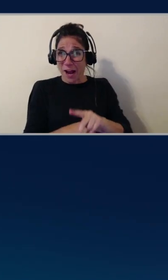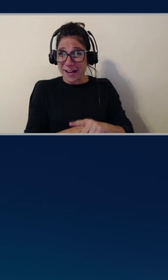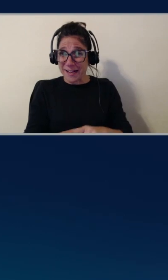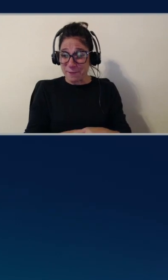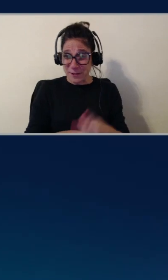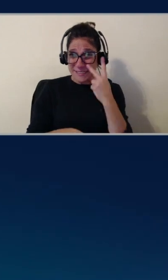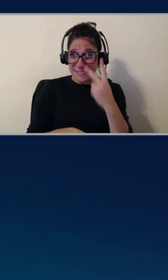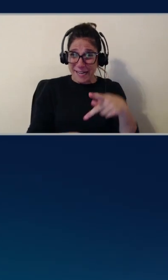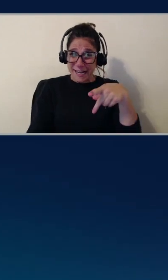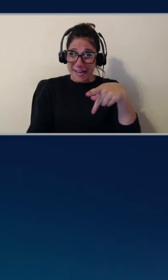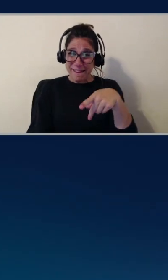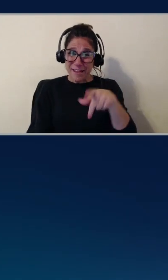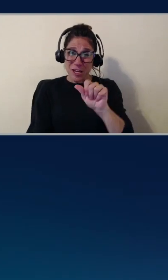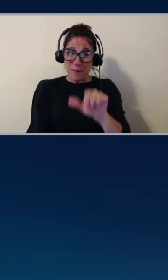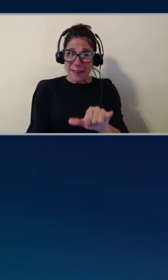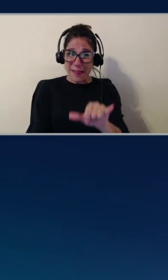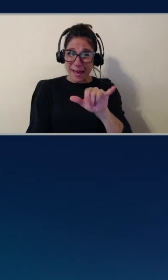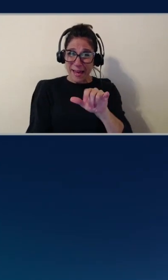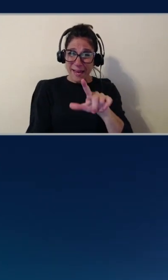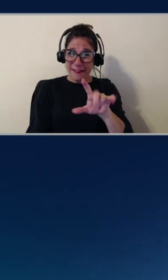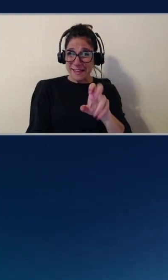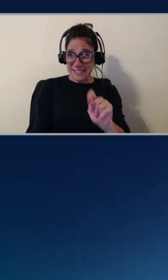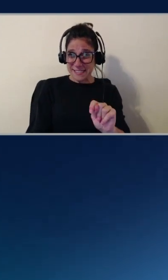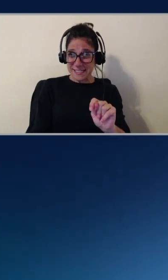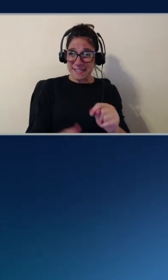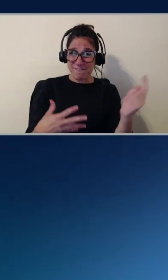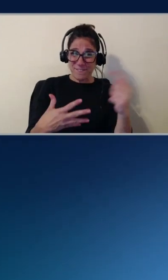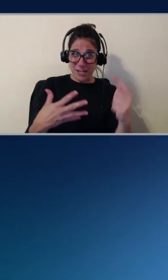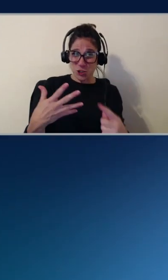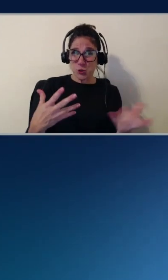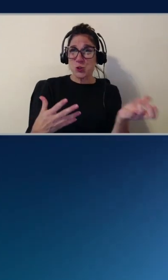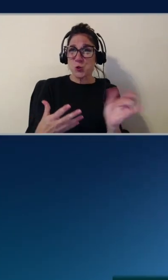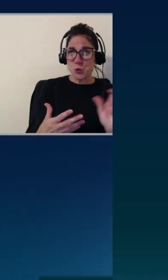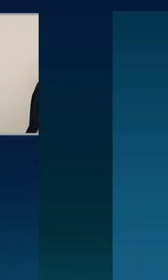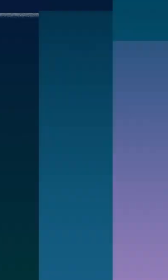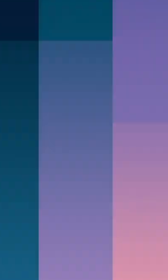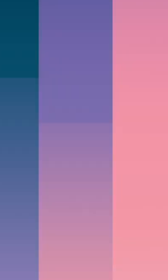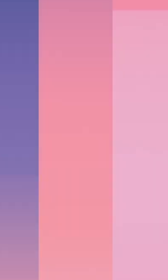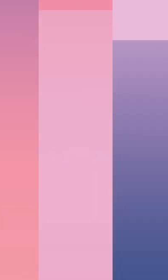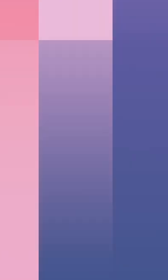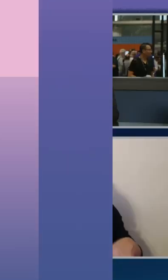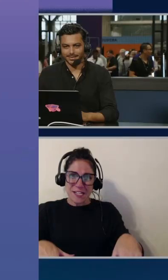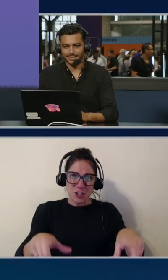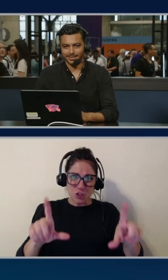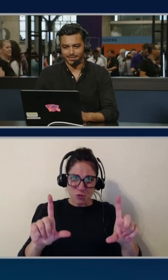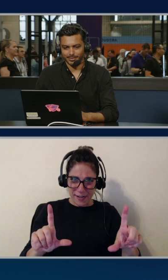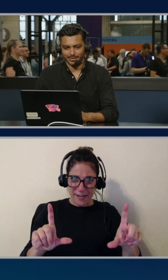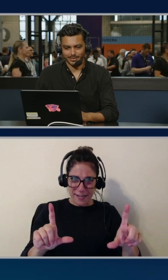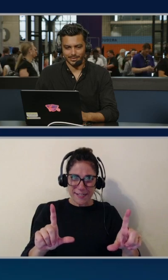feature as well. Let's do it. Yes. Okay, cool. I hope my screen is visible.